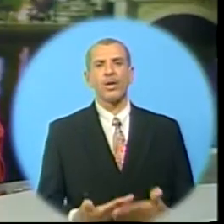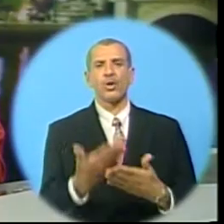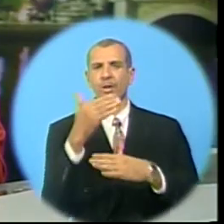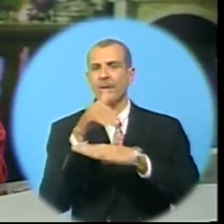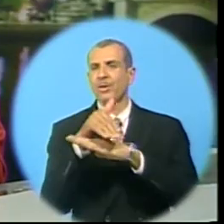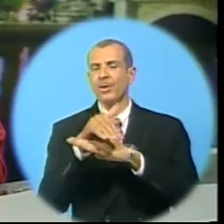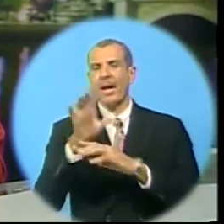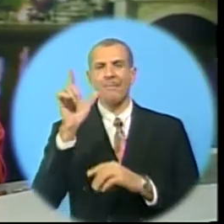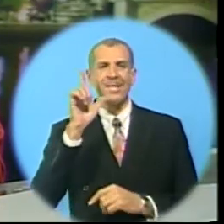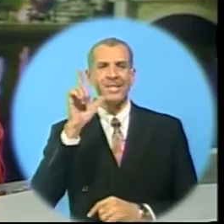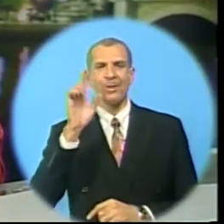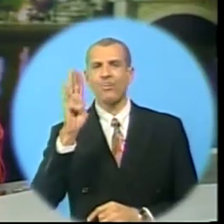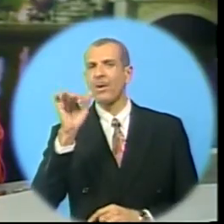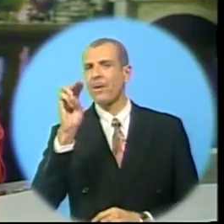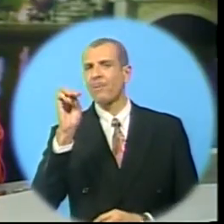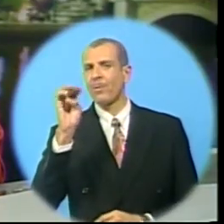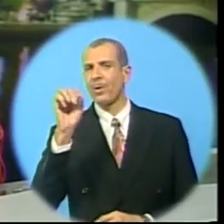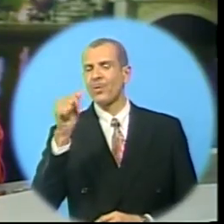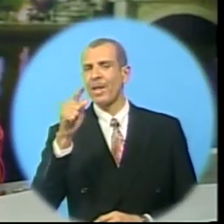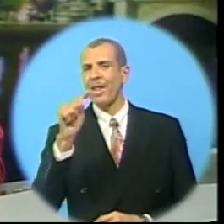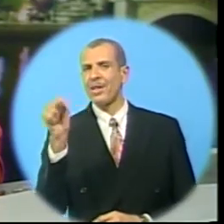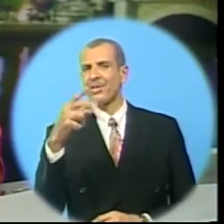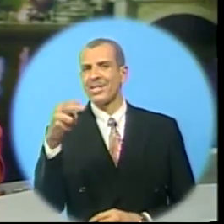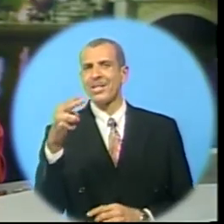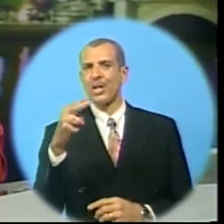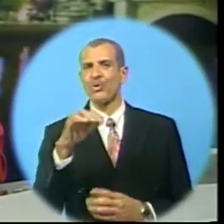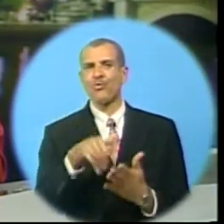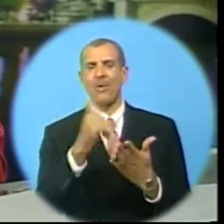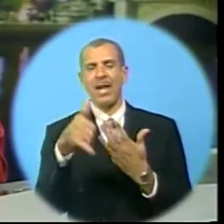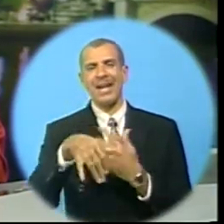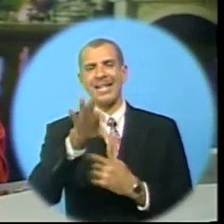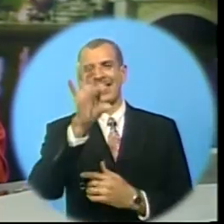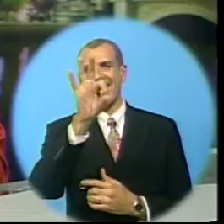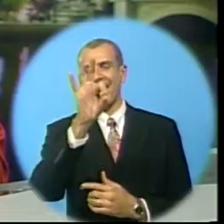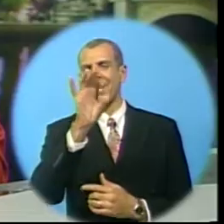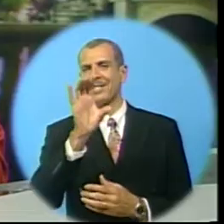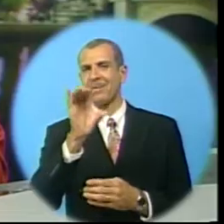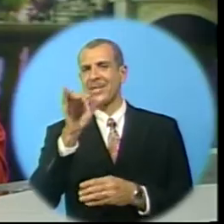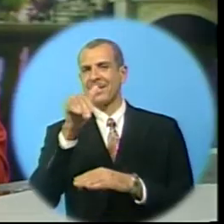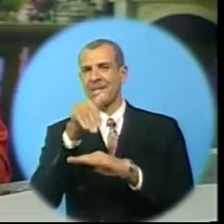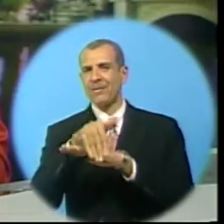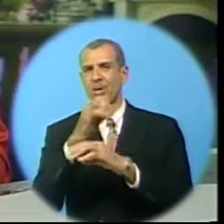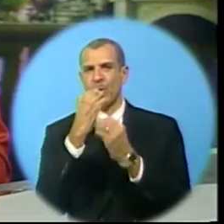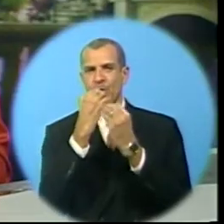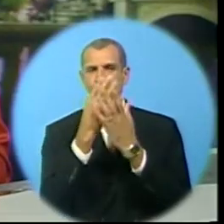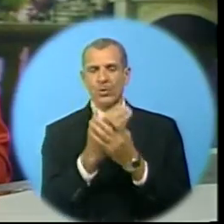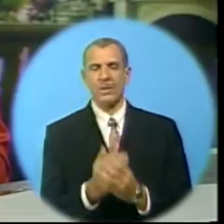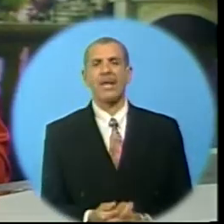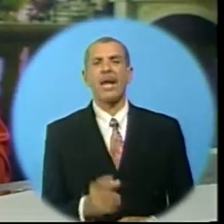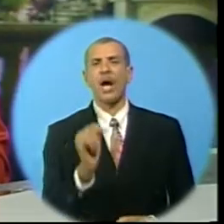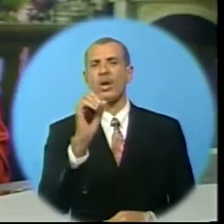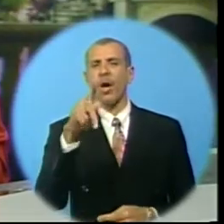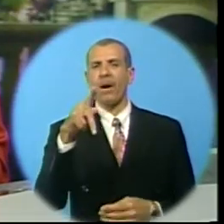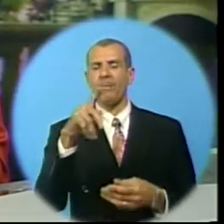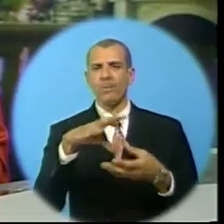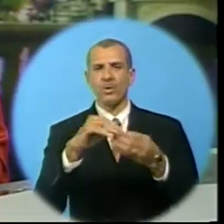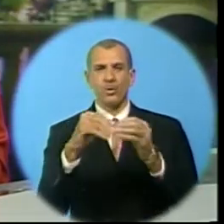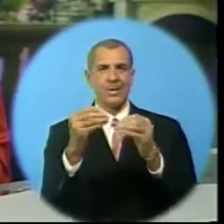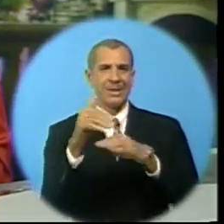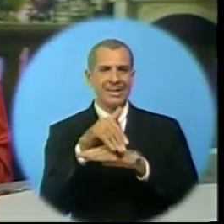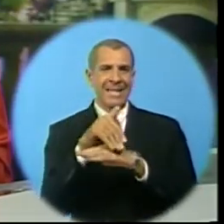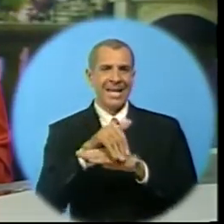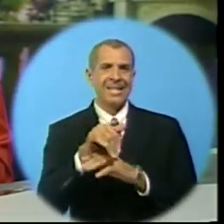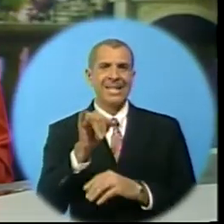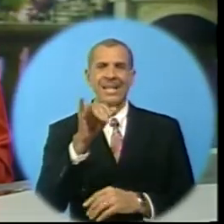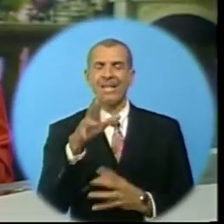Very good evening. I'm Lisa Broom with the Thursday, July 9th edition of the CBC Evening News. In our top story tonight, the